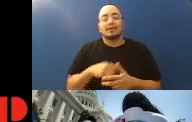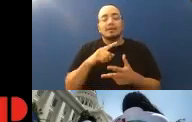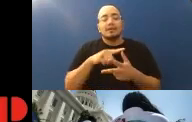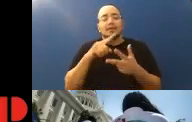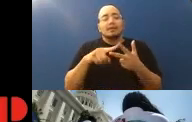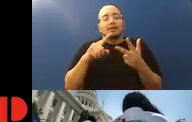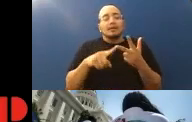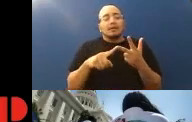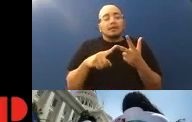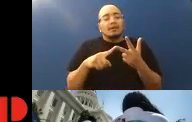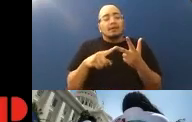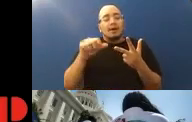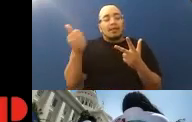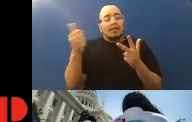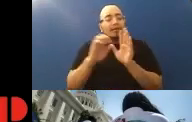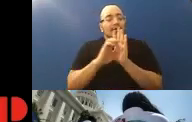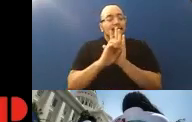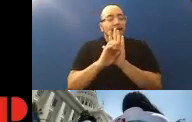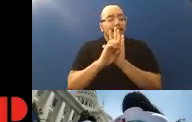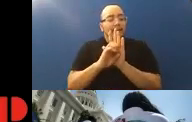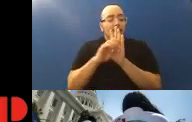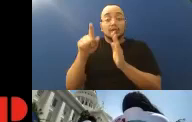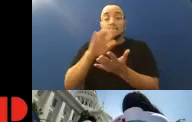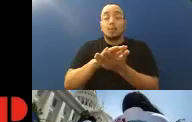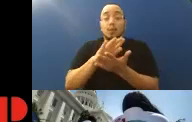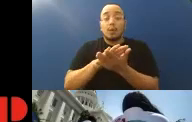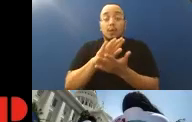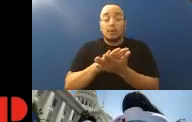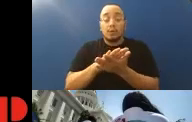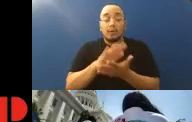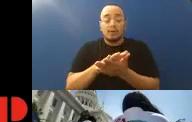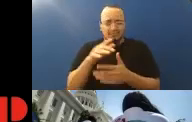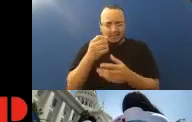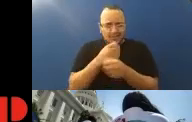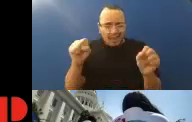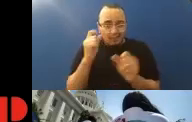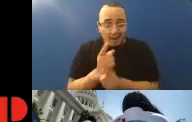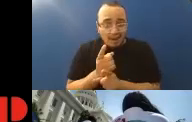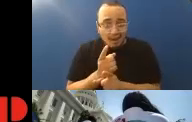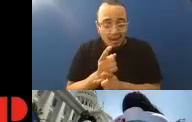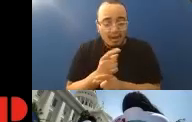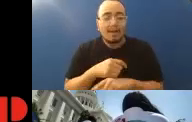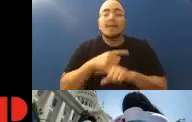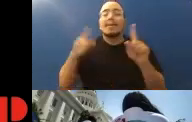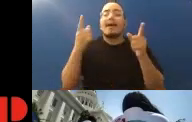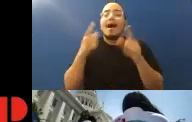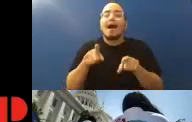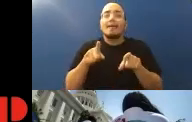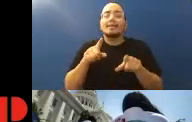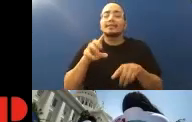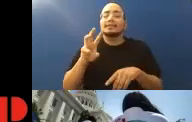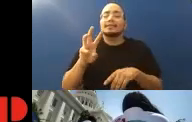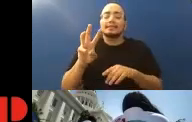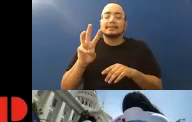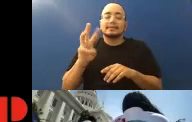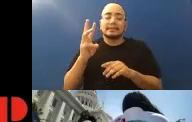showed up in school, where you think most kids are safe, was the fact that when I was in sixth grade,